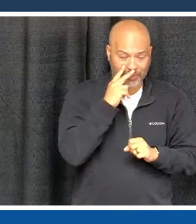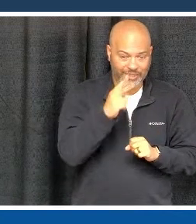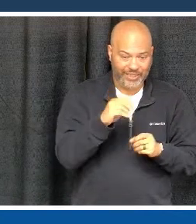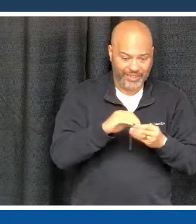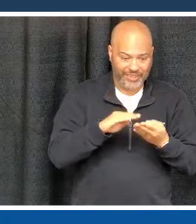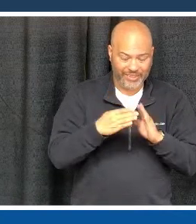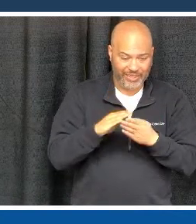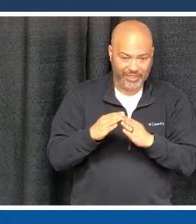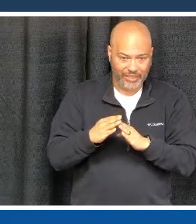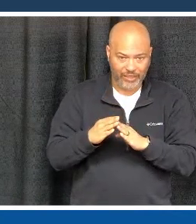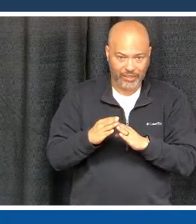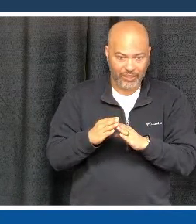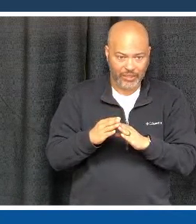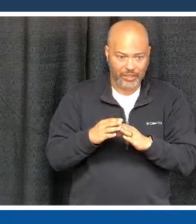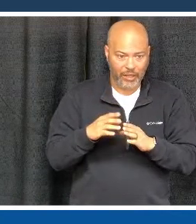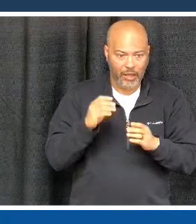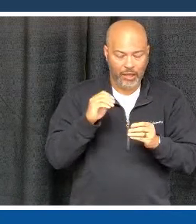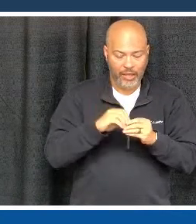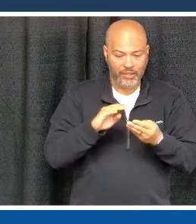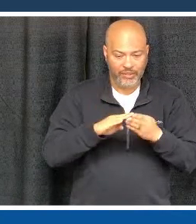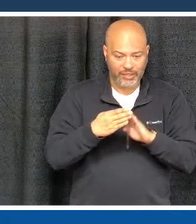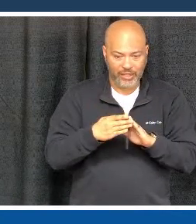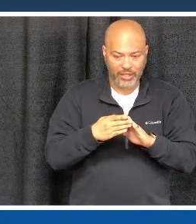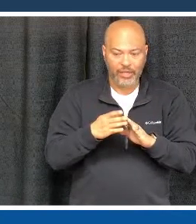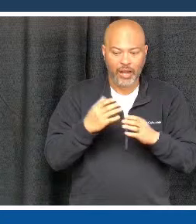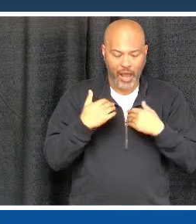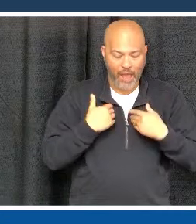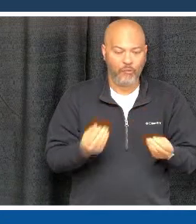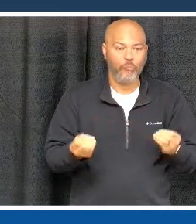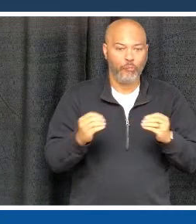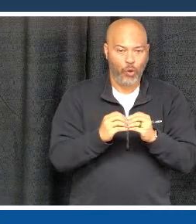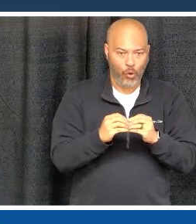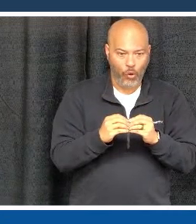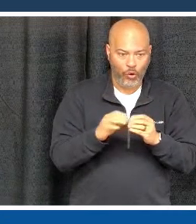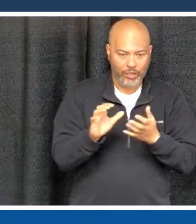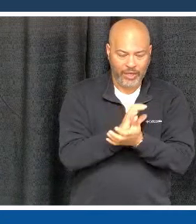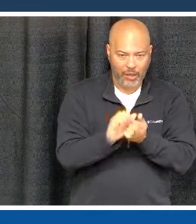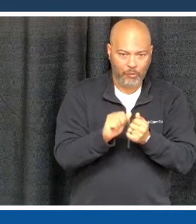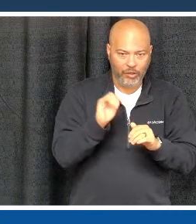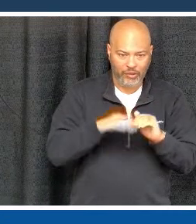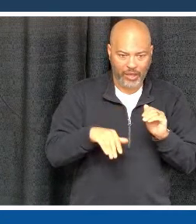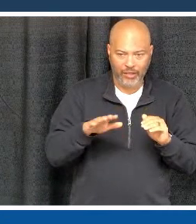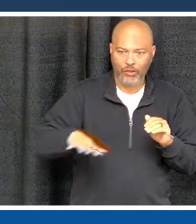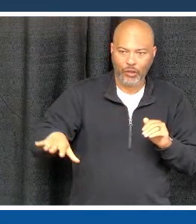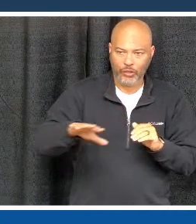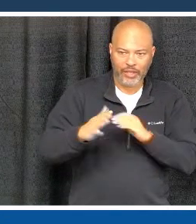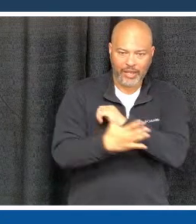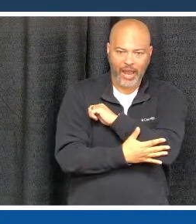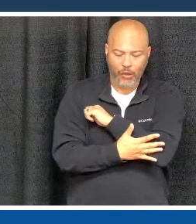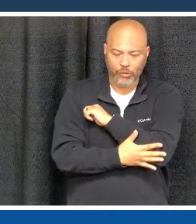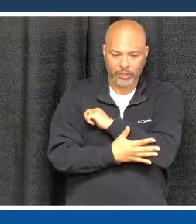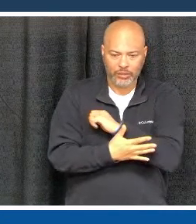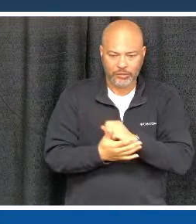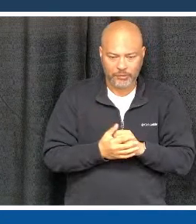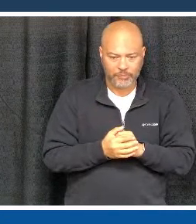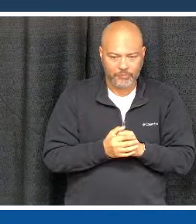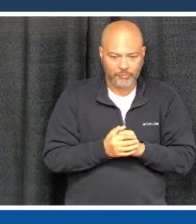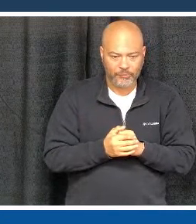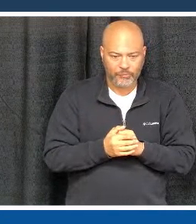city, the parcels in the city suffered significantly more damage than those in the county.